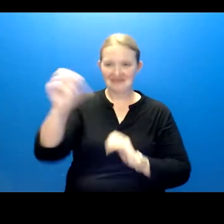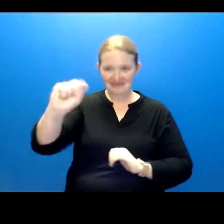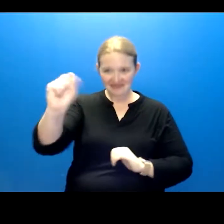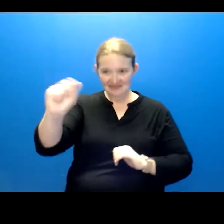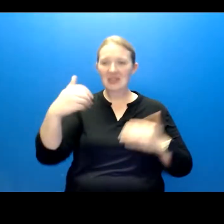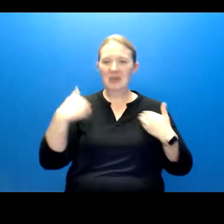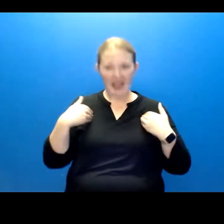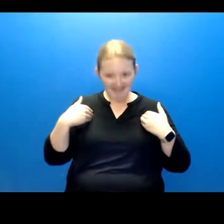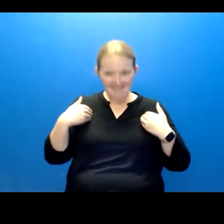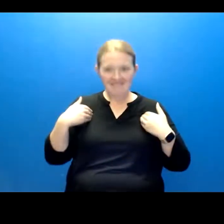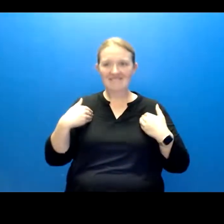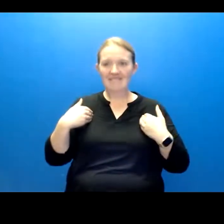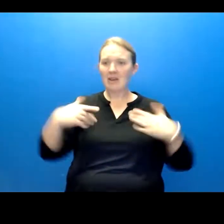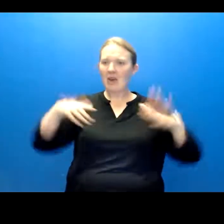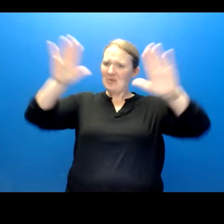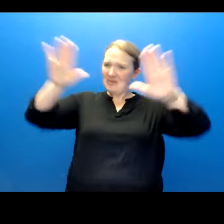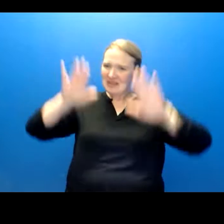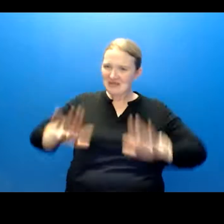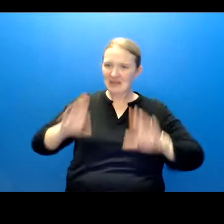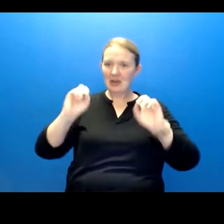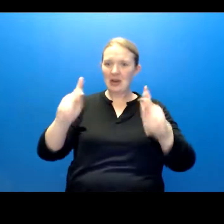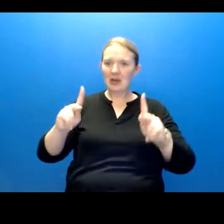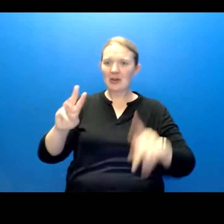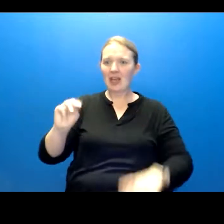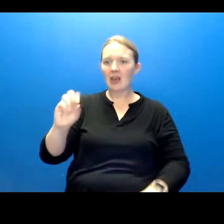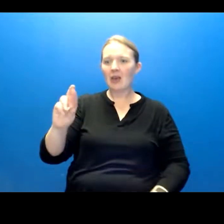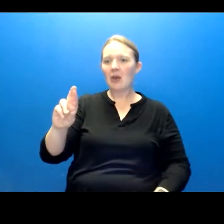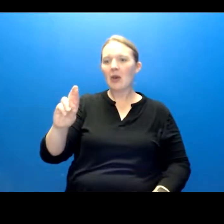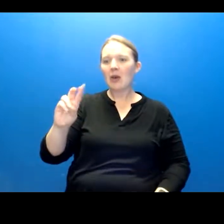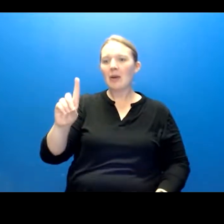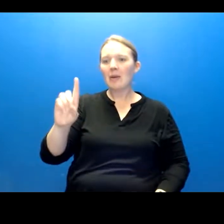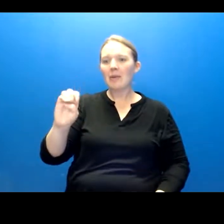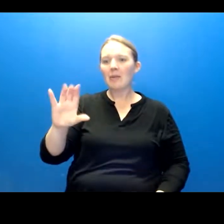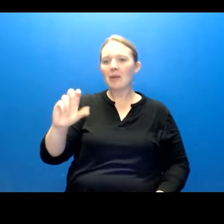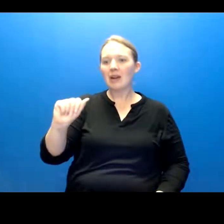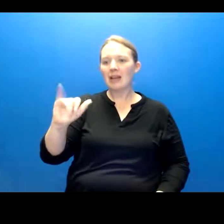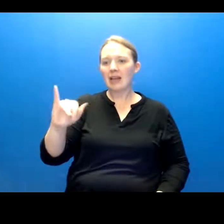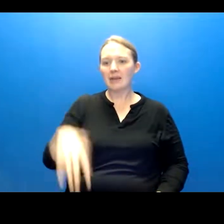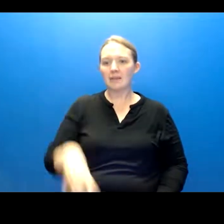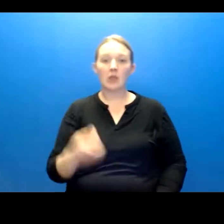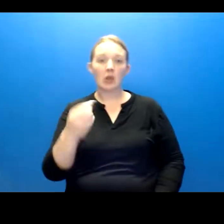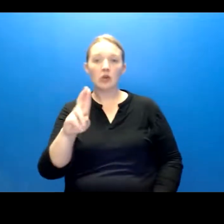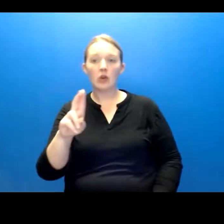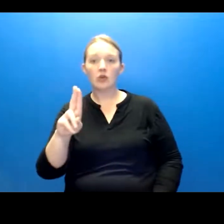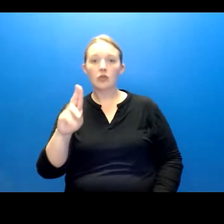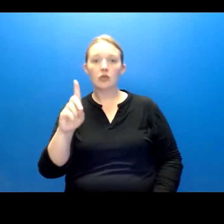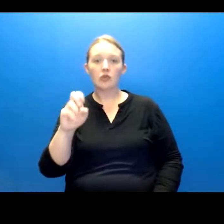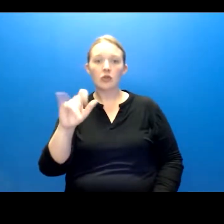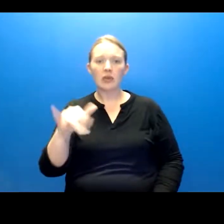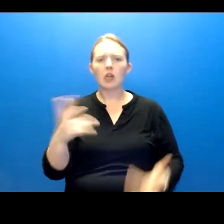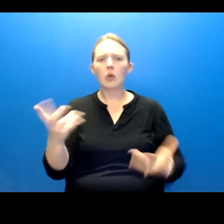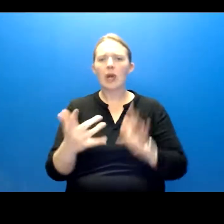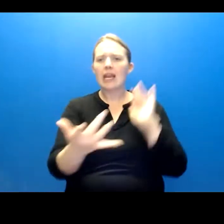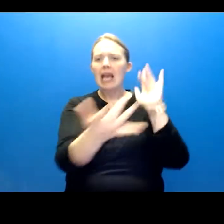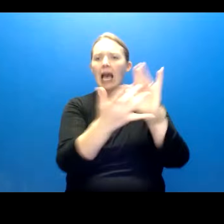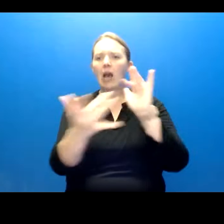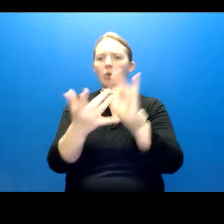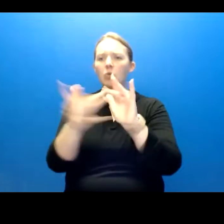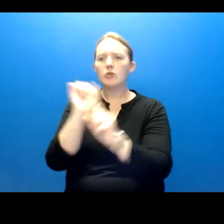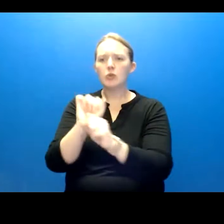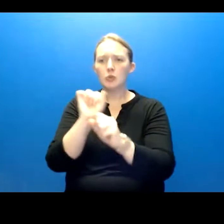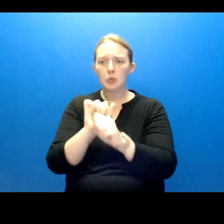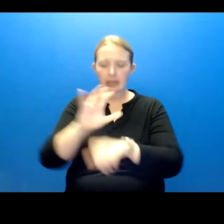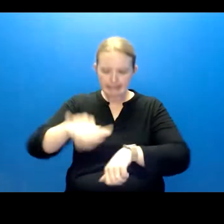Sam. Oh, fantastic. All right, Mordecai, what is that question? Dr. Dooney, what outreach efforts are in place